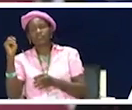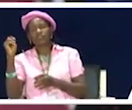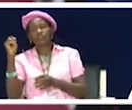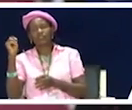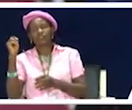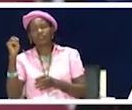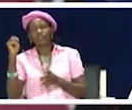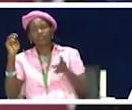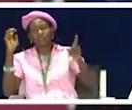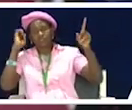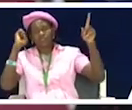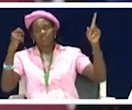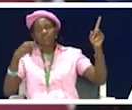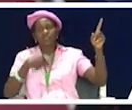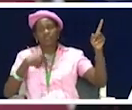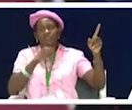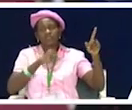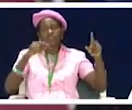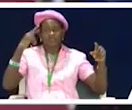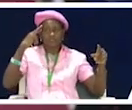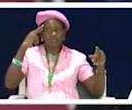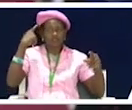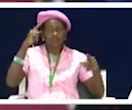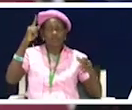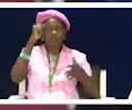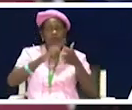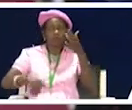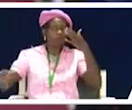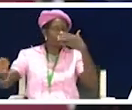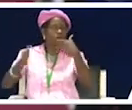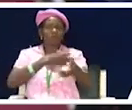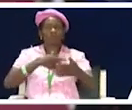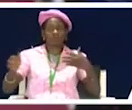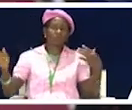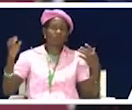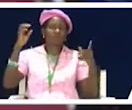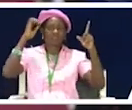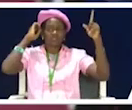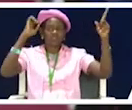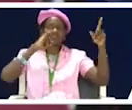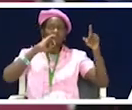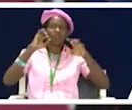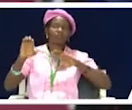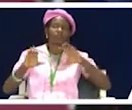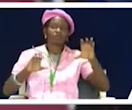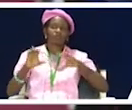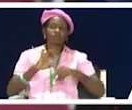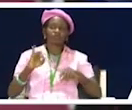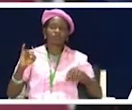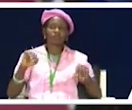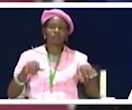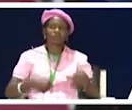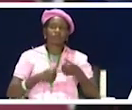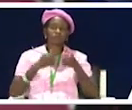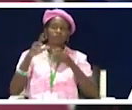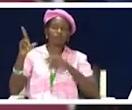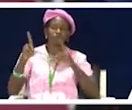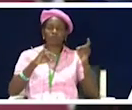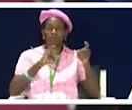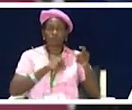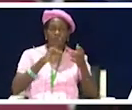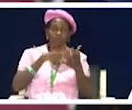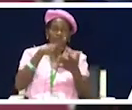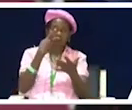He has a reason for whatsoever he's doing. How do I